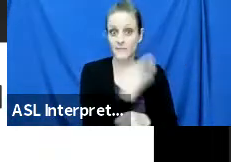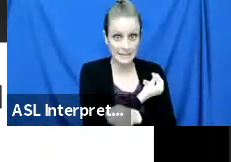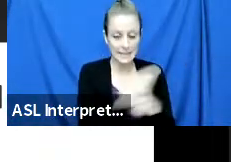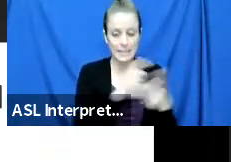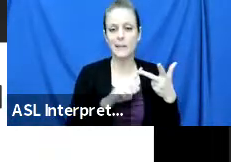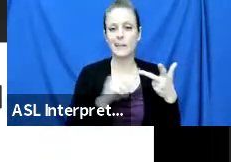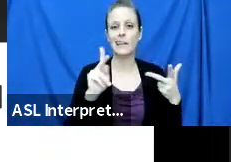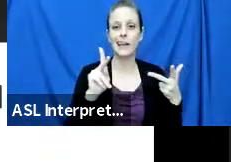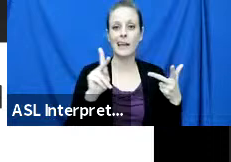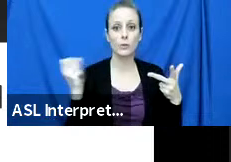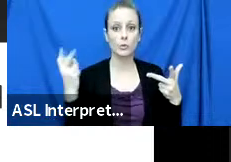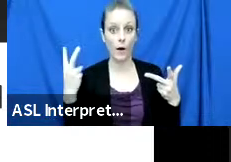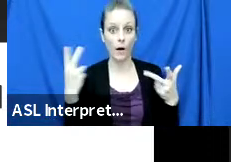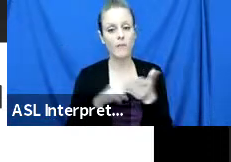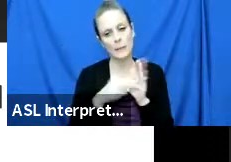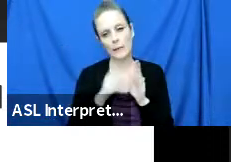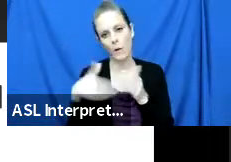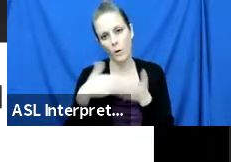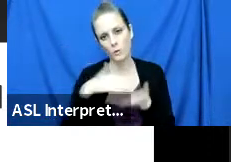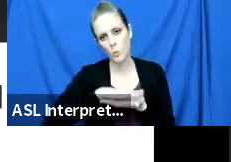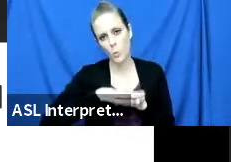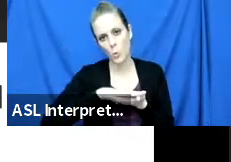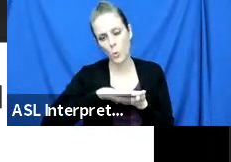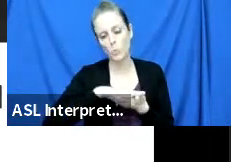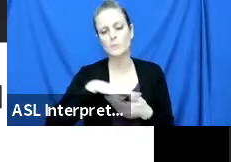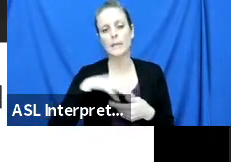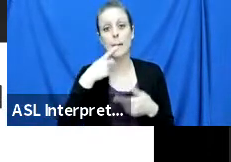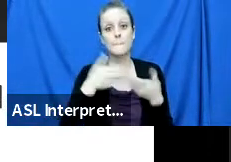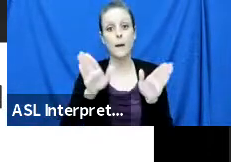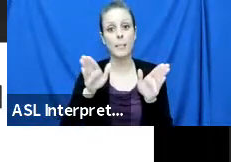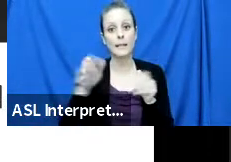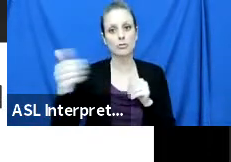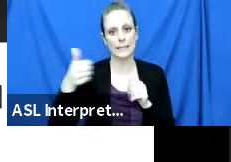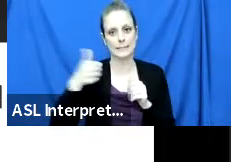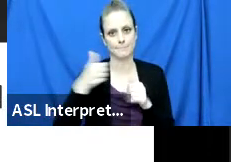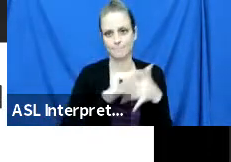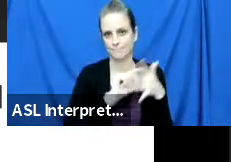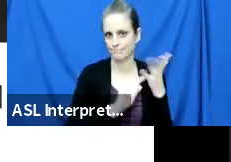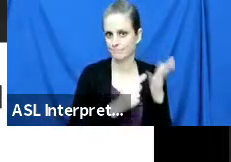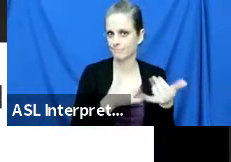12 settings, so basically our schools and public transit.